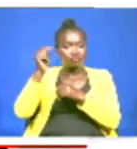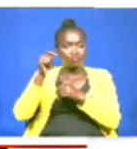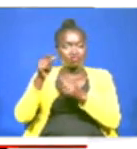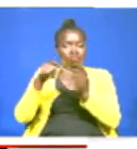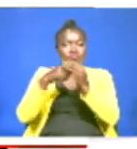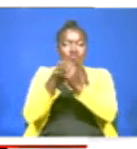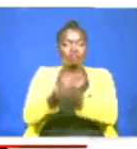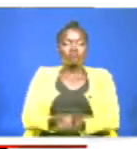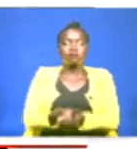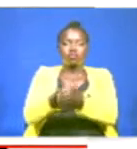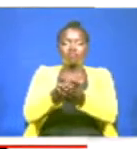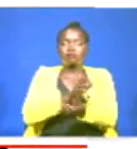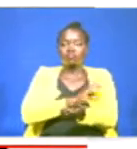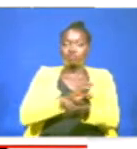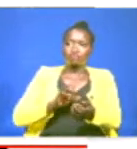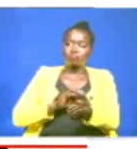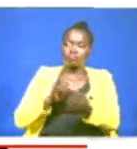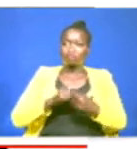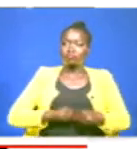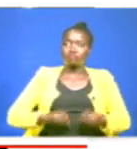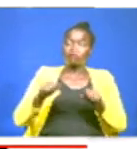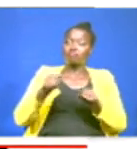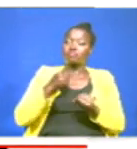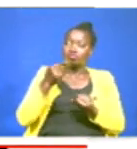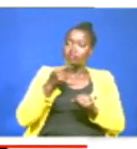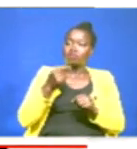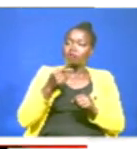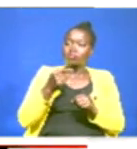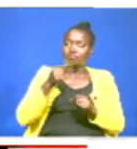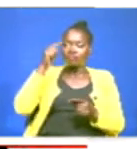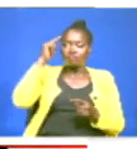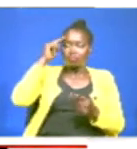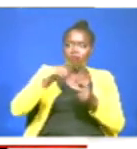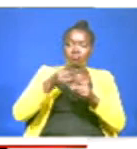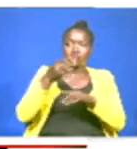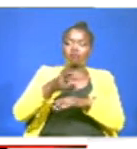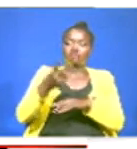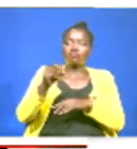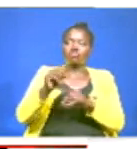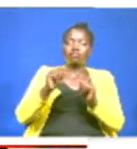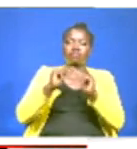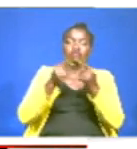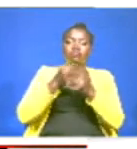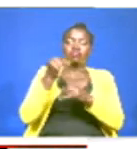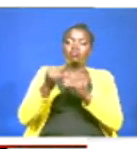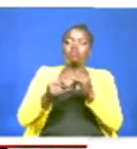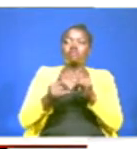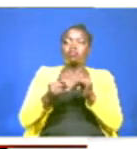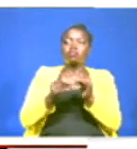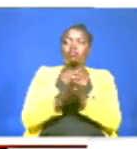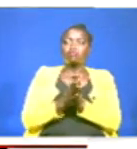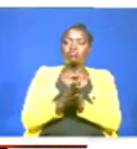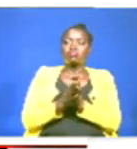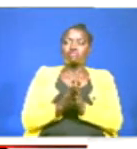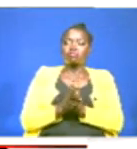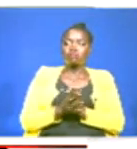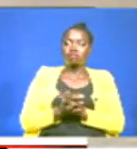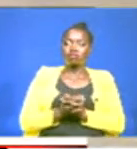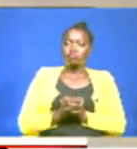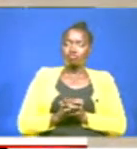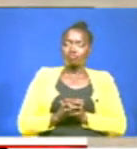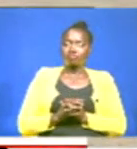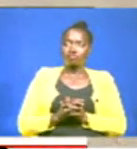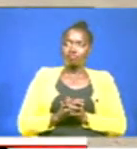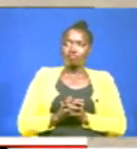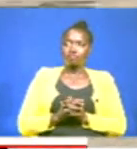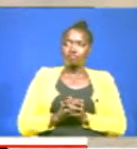Commission Chairman Moses Mbuthia says they are targeting over 20 teams in the final series of the season.